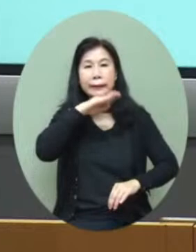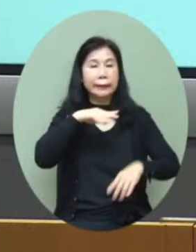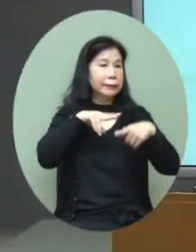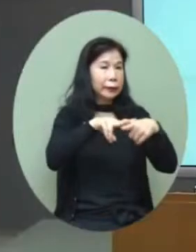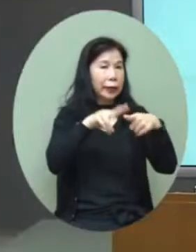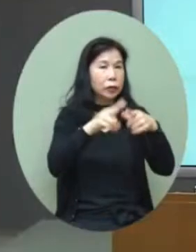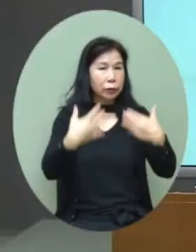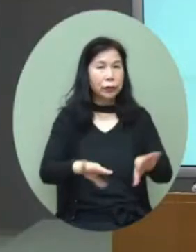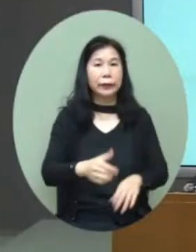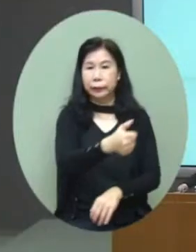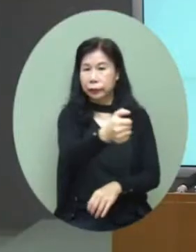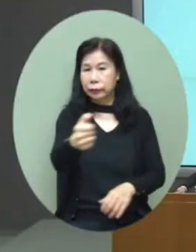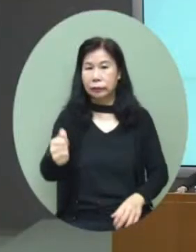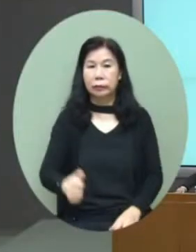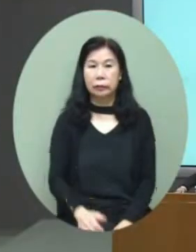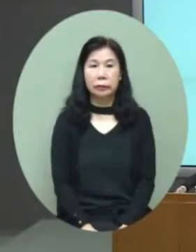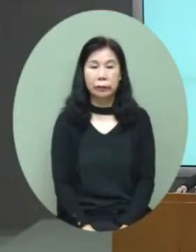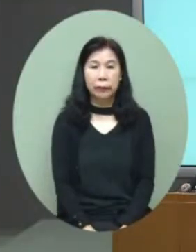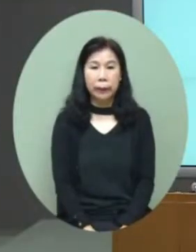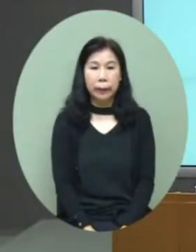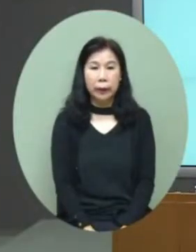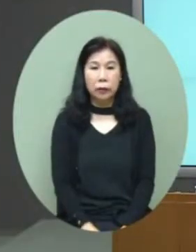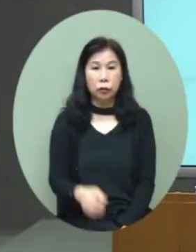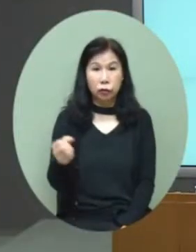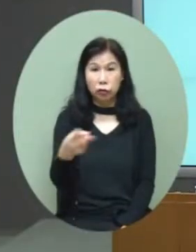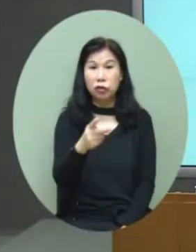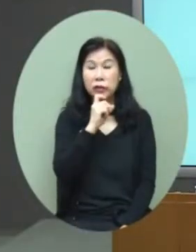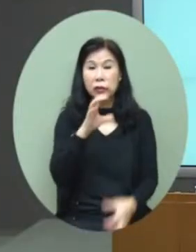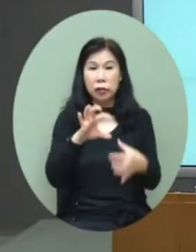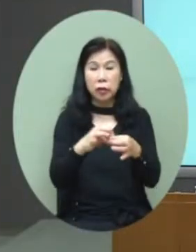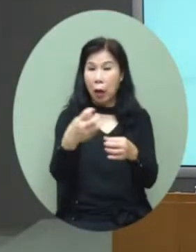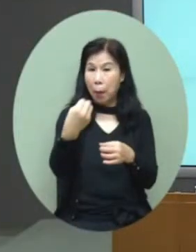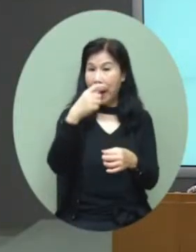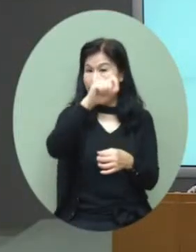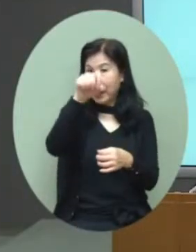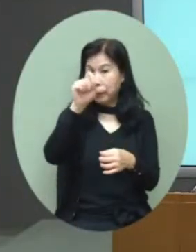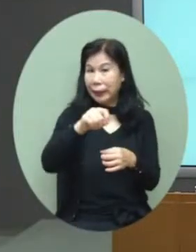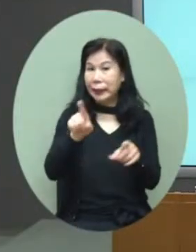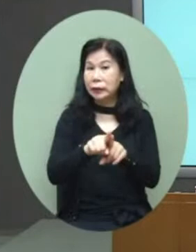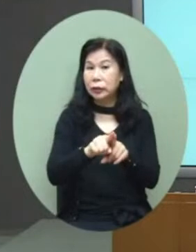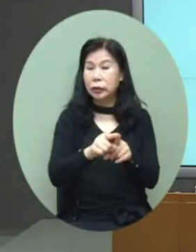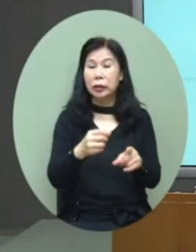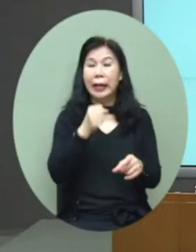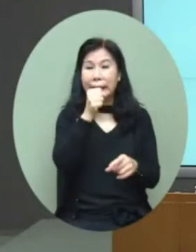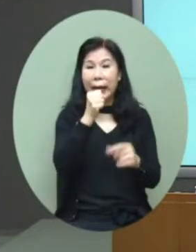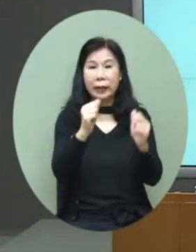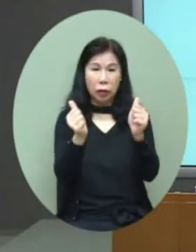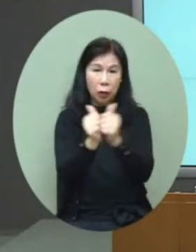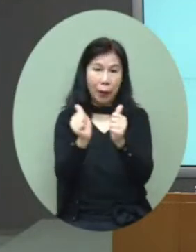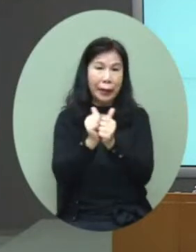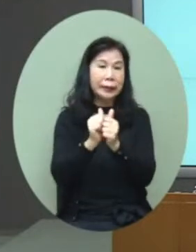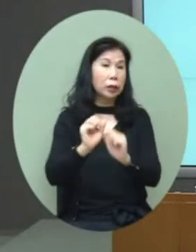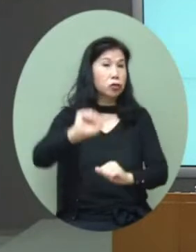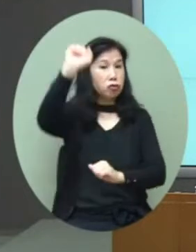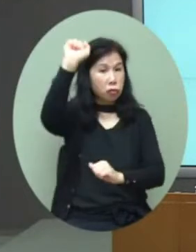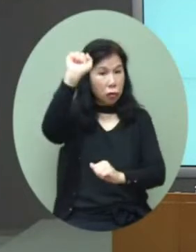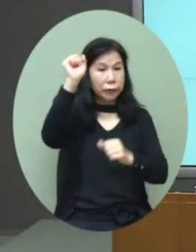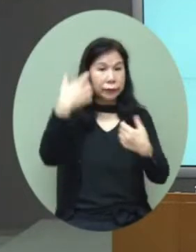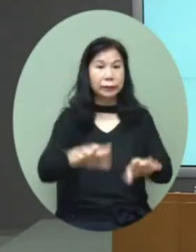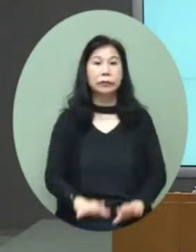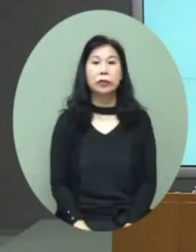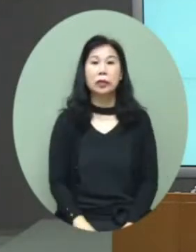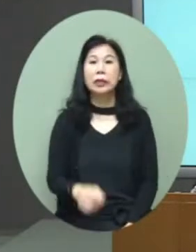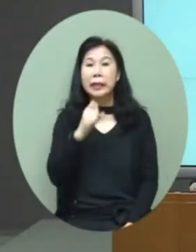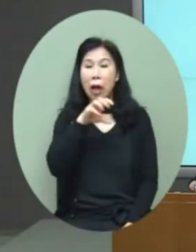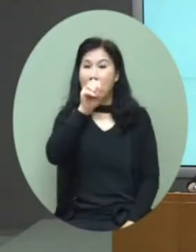ask guests to be patient while they wait for their refund. Now the floor is open for questions. I ask